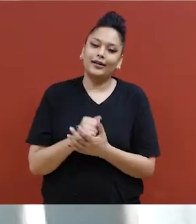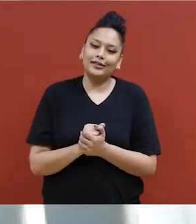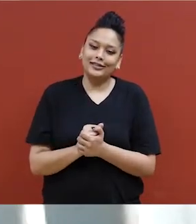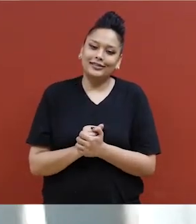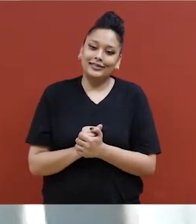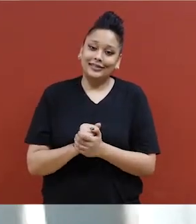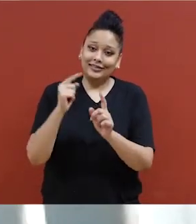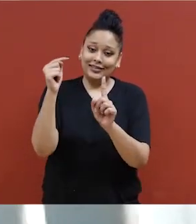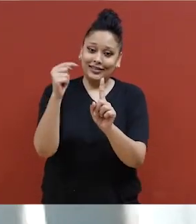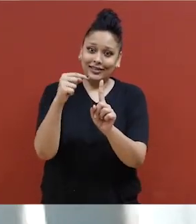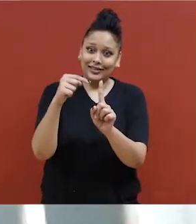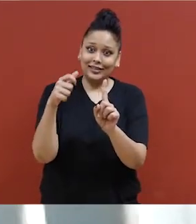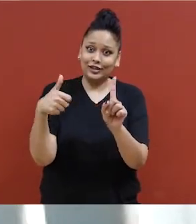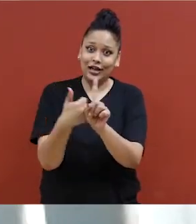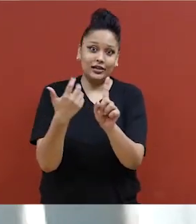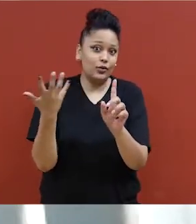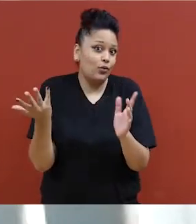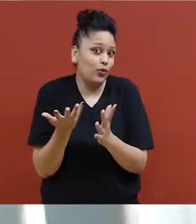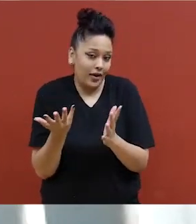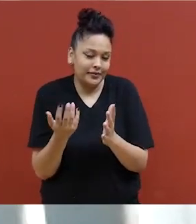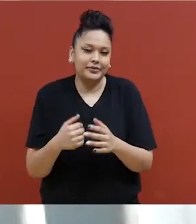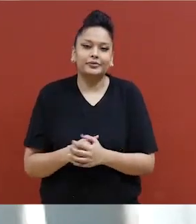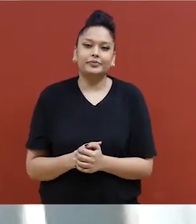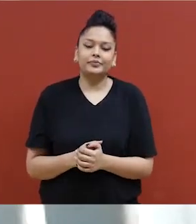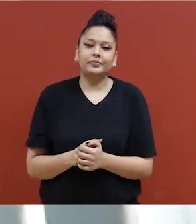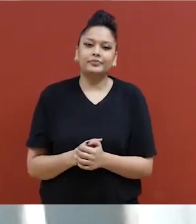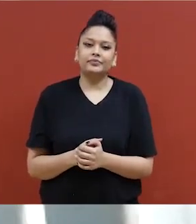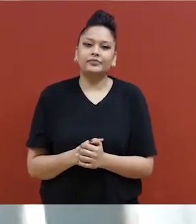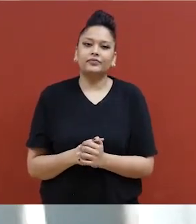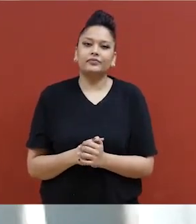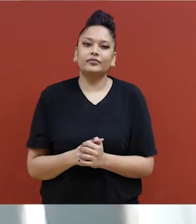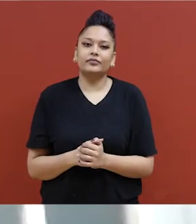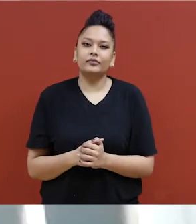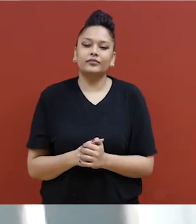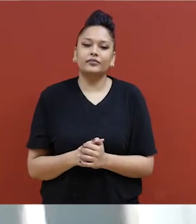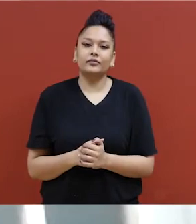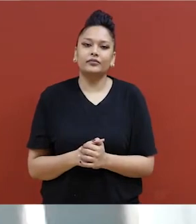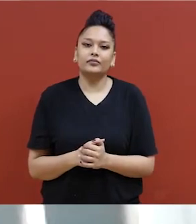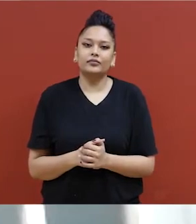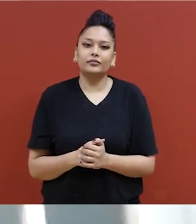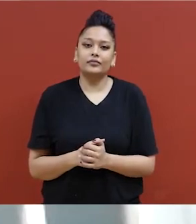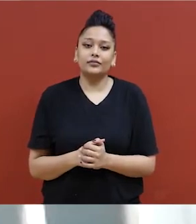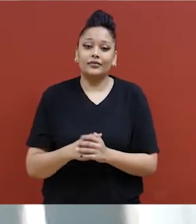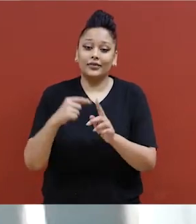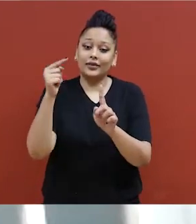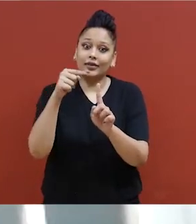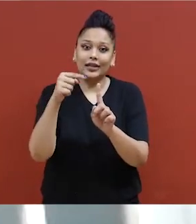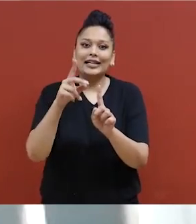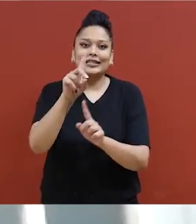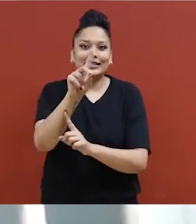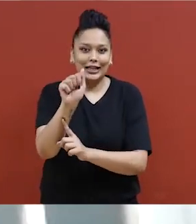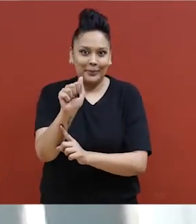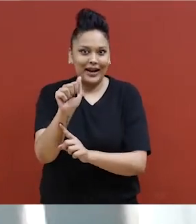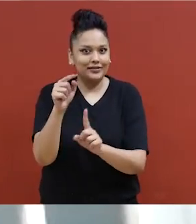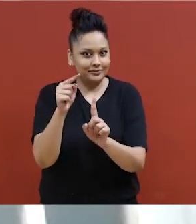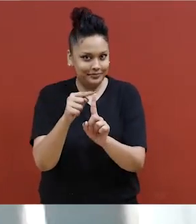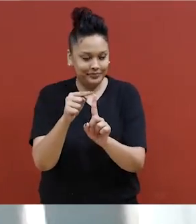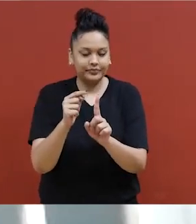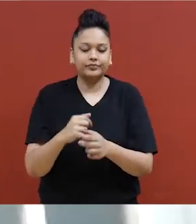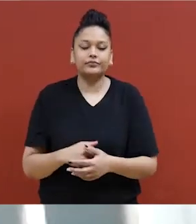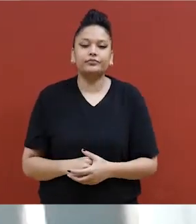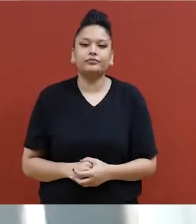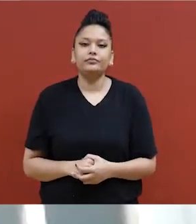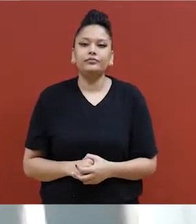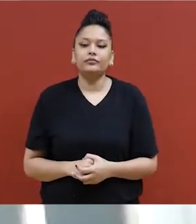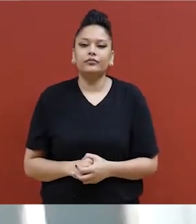disability is what I believe as a part of life. For me, anyway,